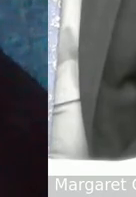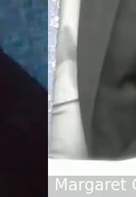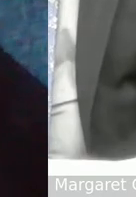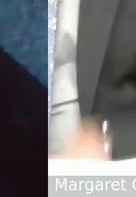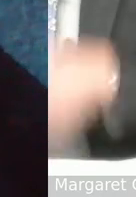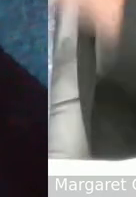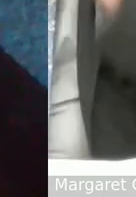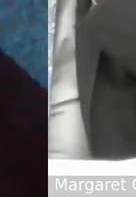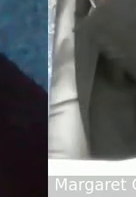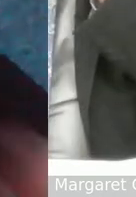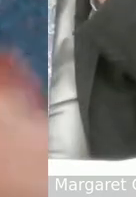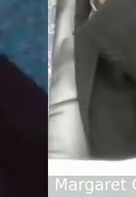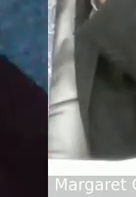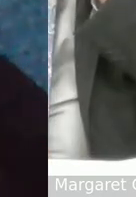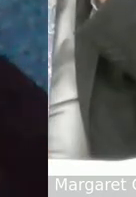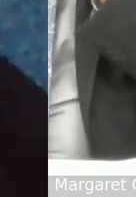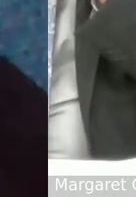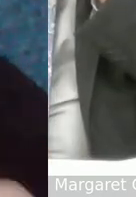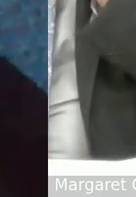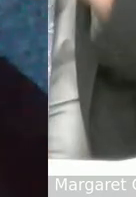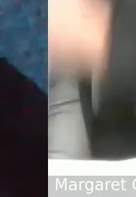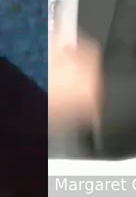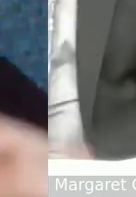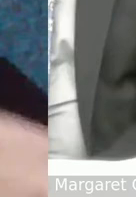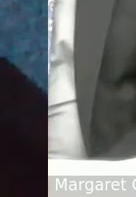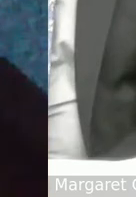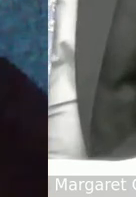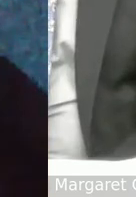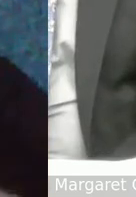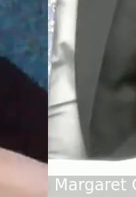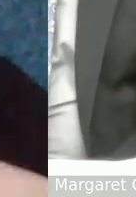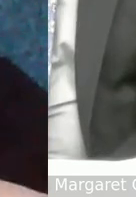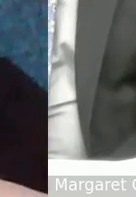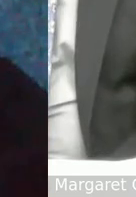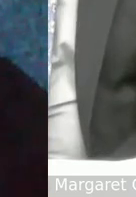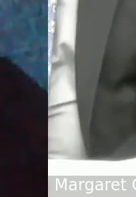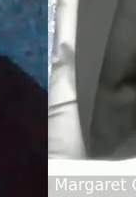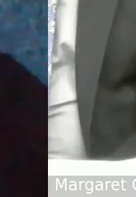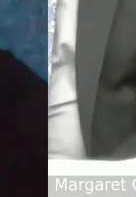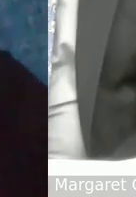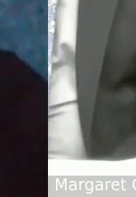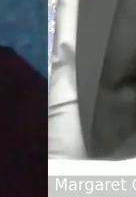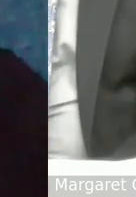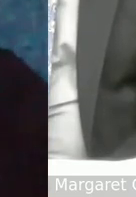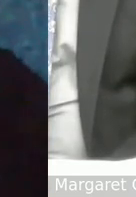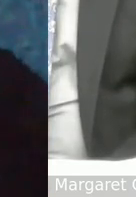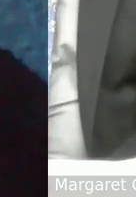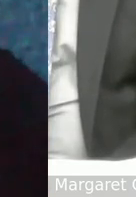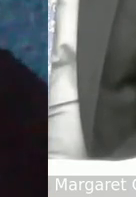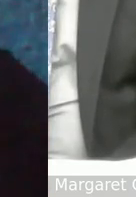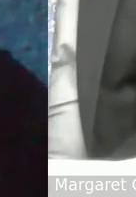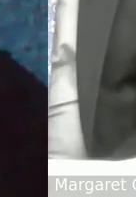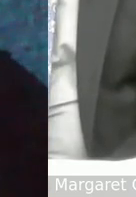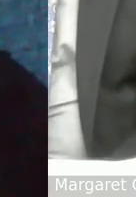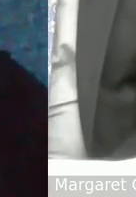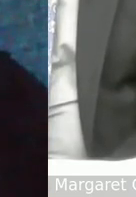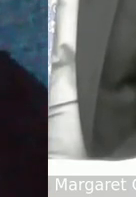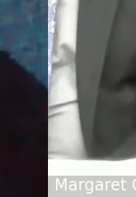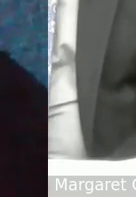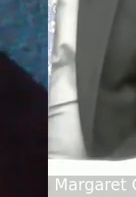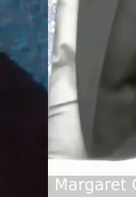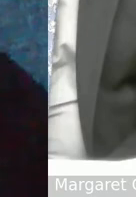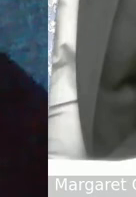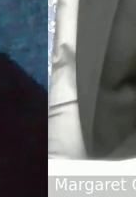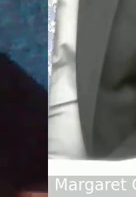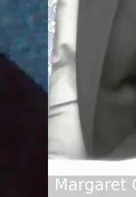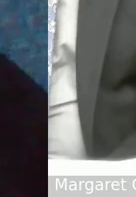So essentially, would this change in our accounting practice just now have any effect on their ability to arrange credit in the